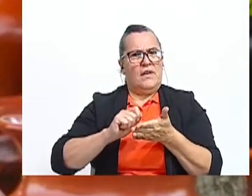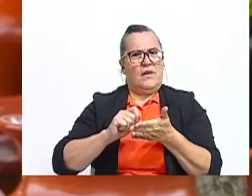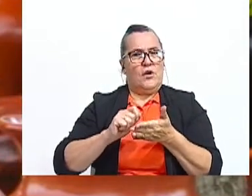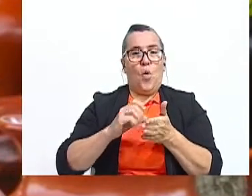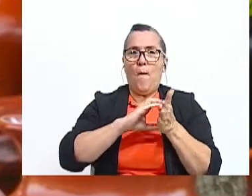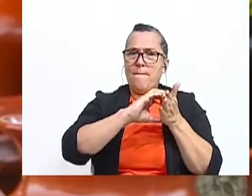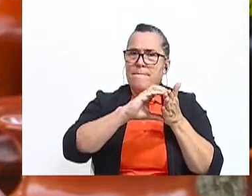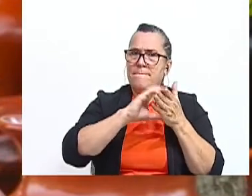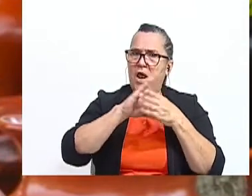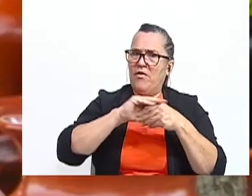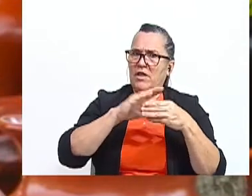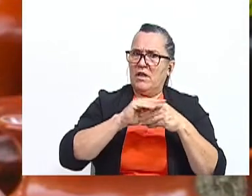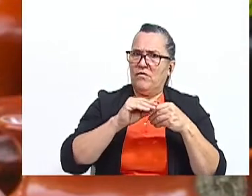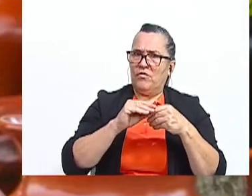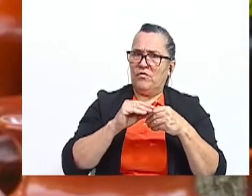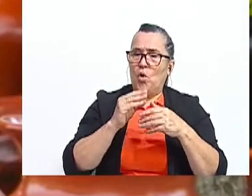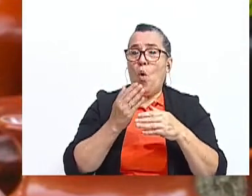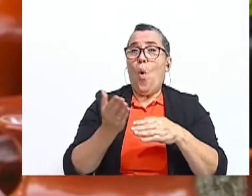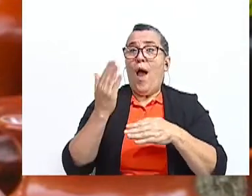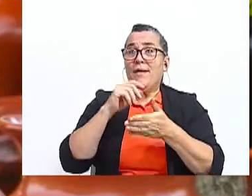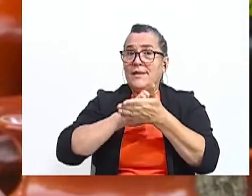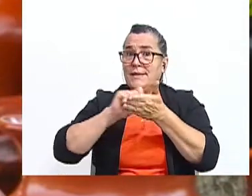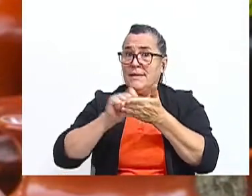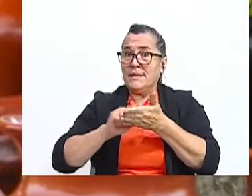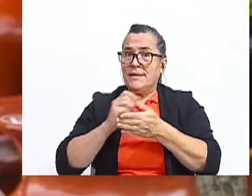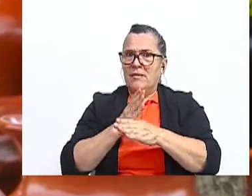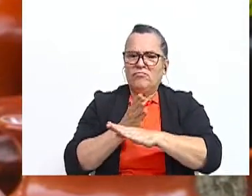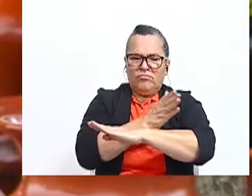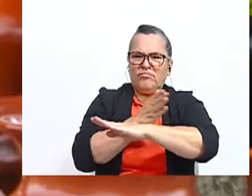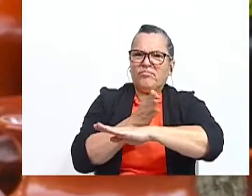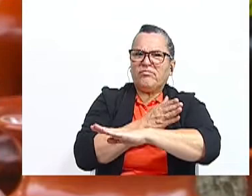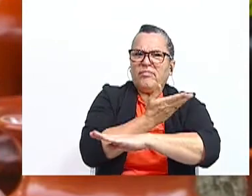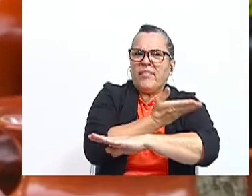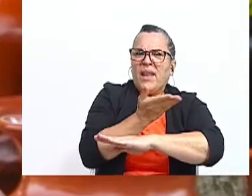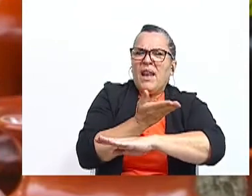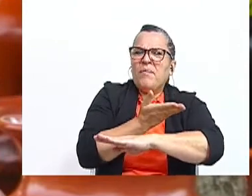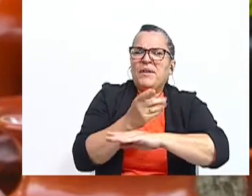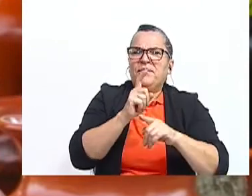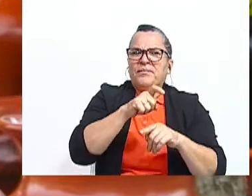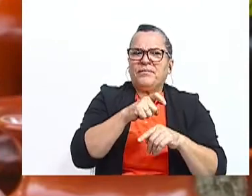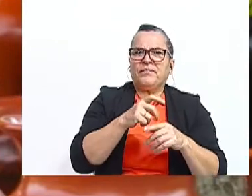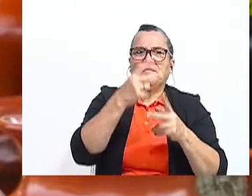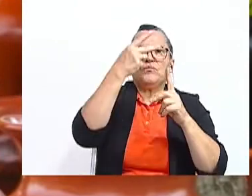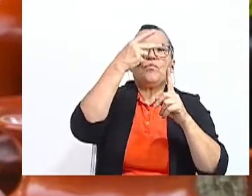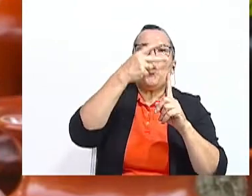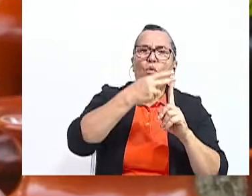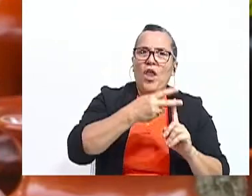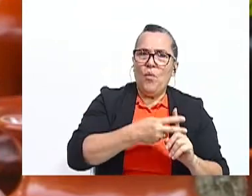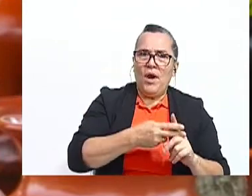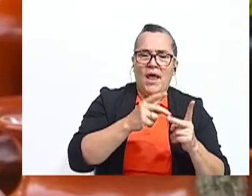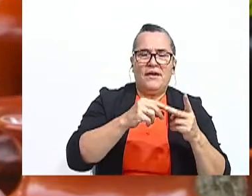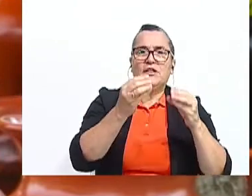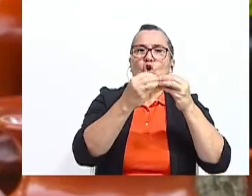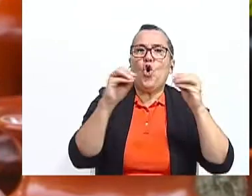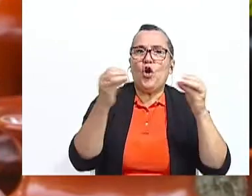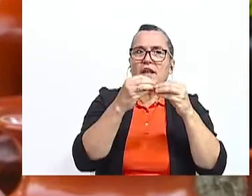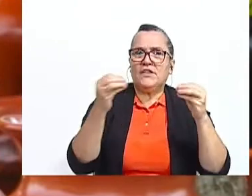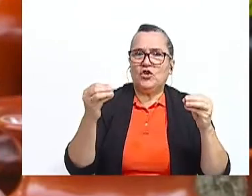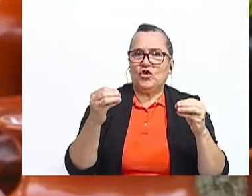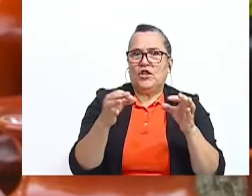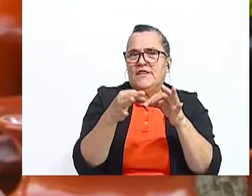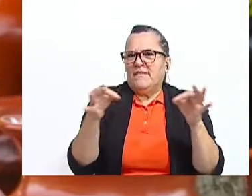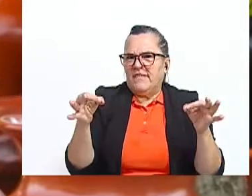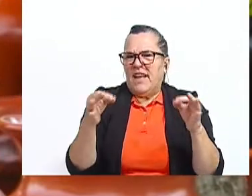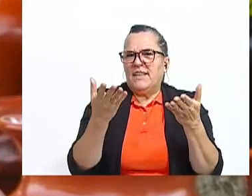paragraph? Well, before writing the paragraph, you are going to need certain elements like vocabulary and sentence frames. So